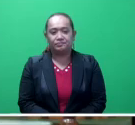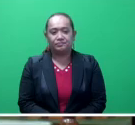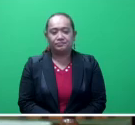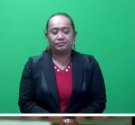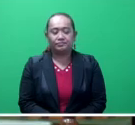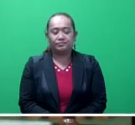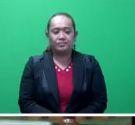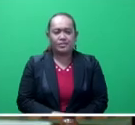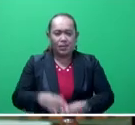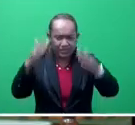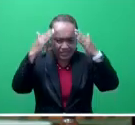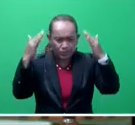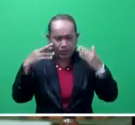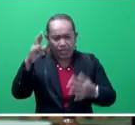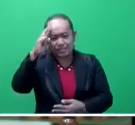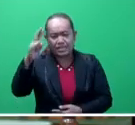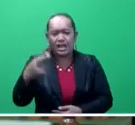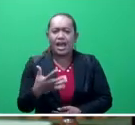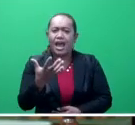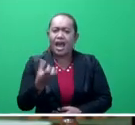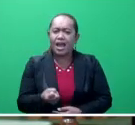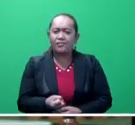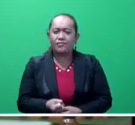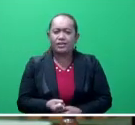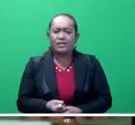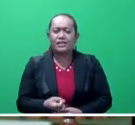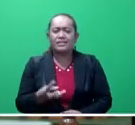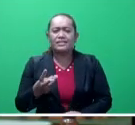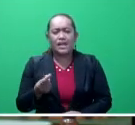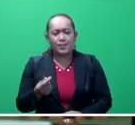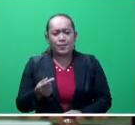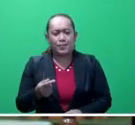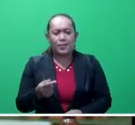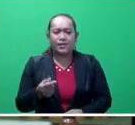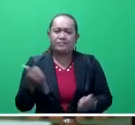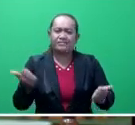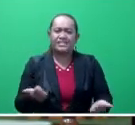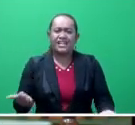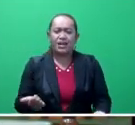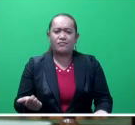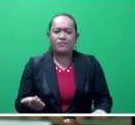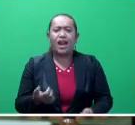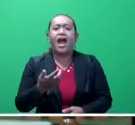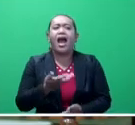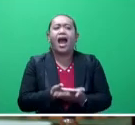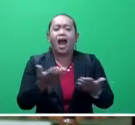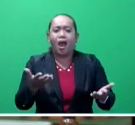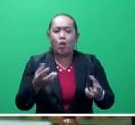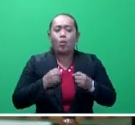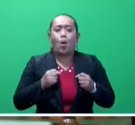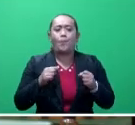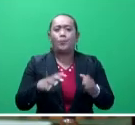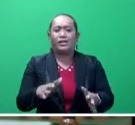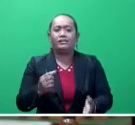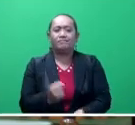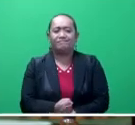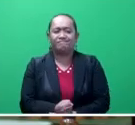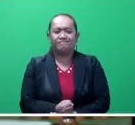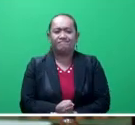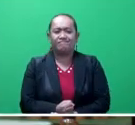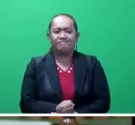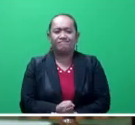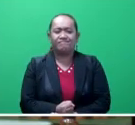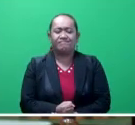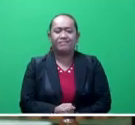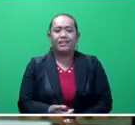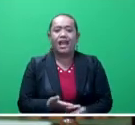Mr. Speaker, sir, given that we still lack the luxury of complete certainty, we have adopted the same conservative revenue